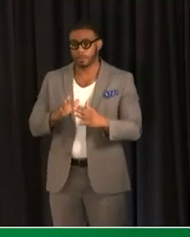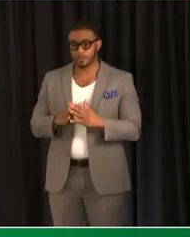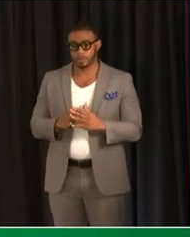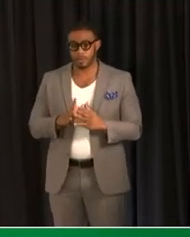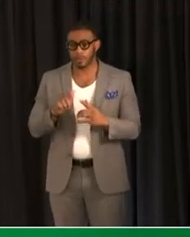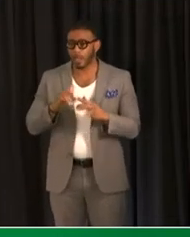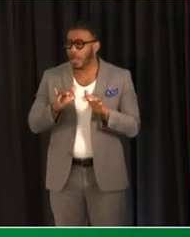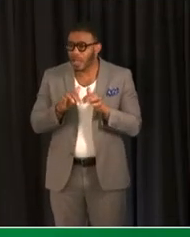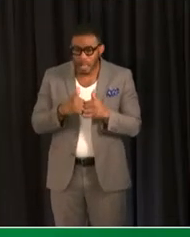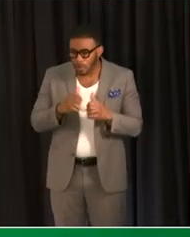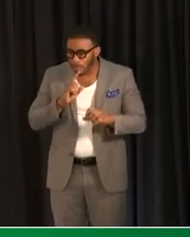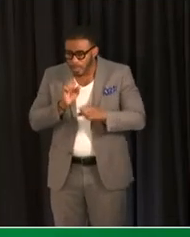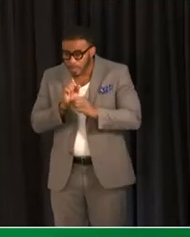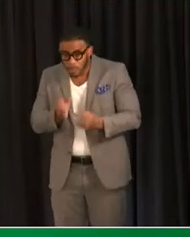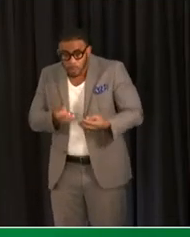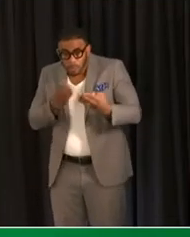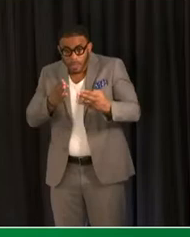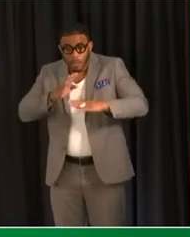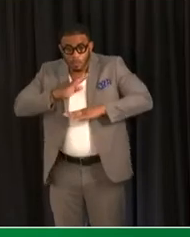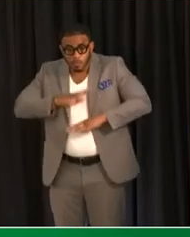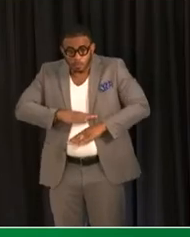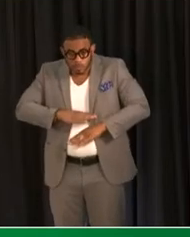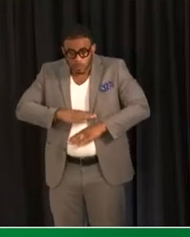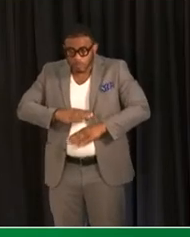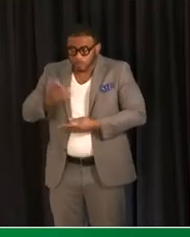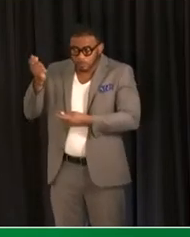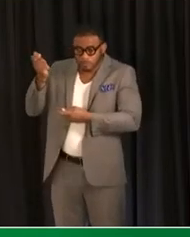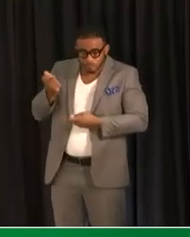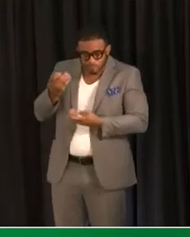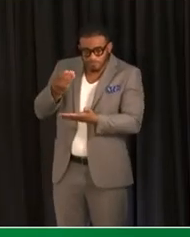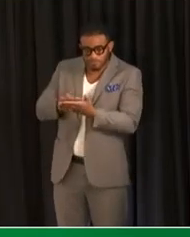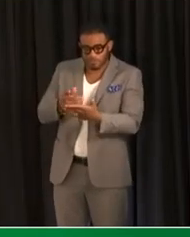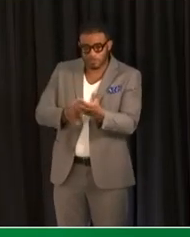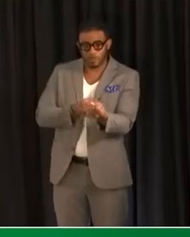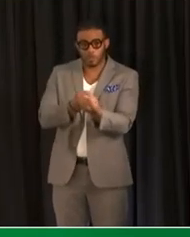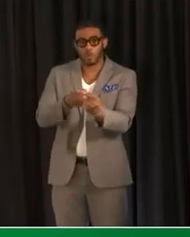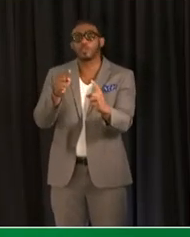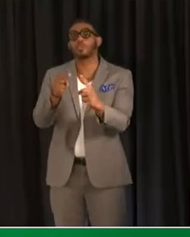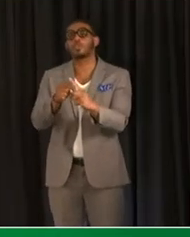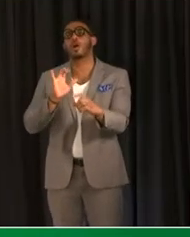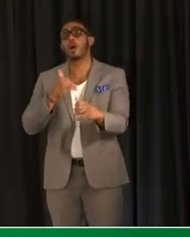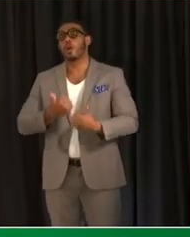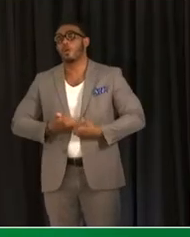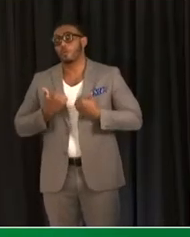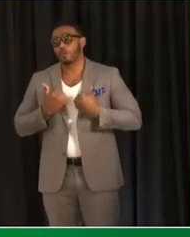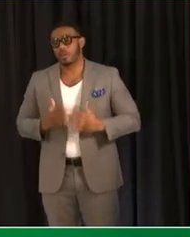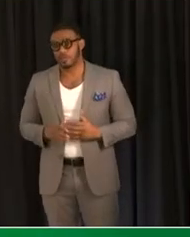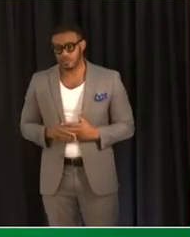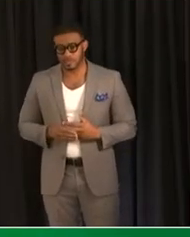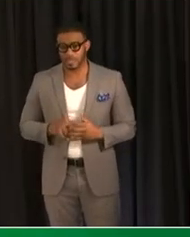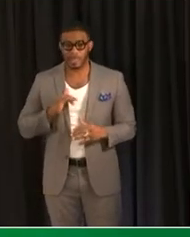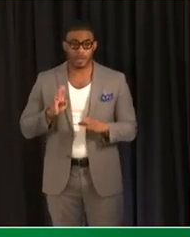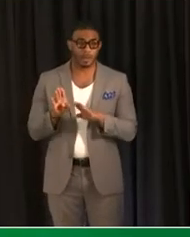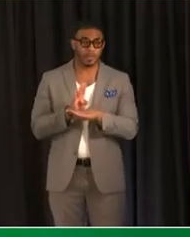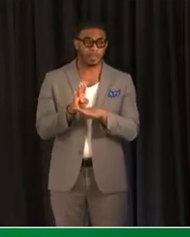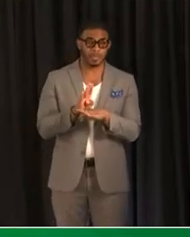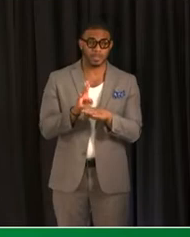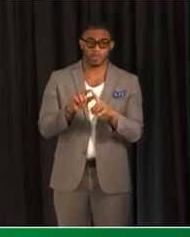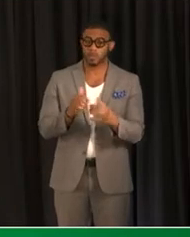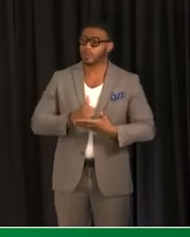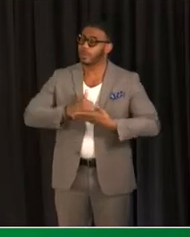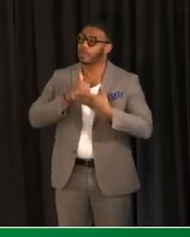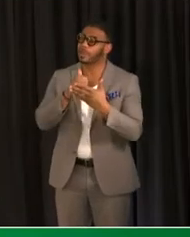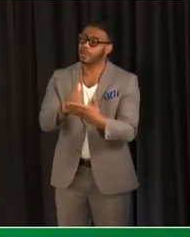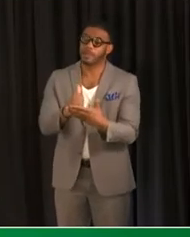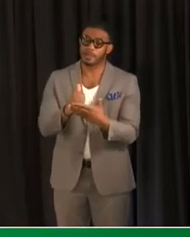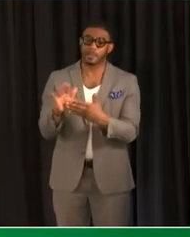partners about how we can actually provide relief and support to our residents and our businesses